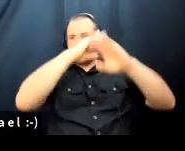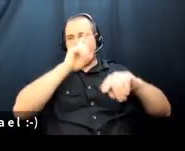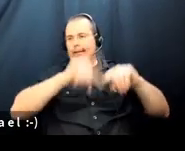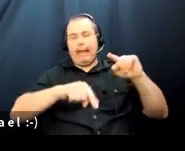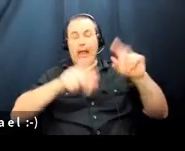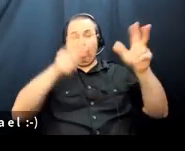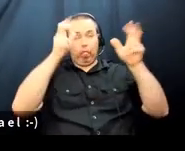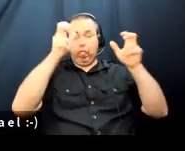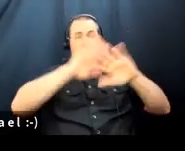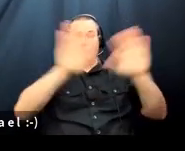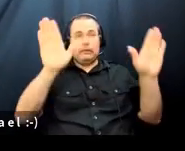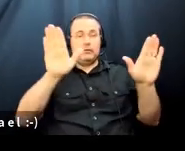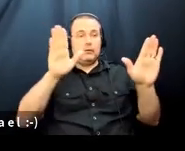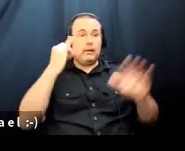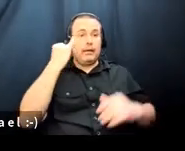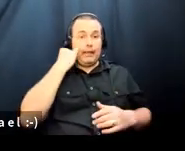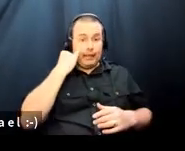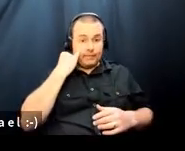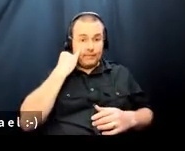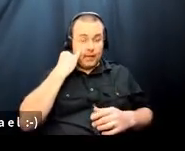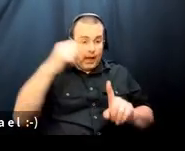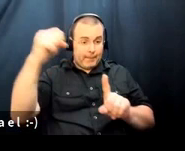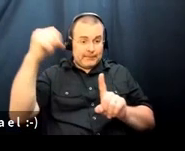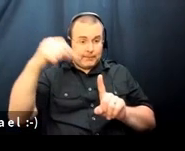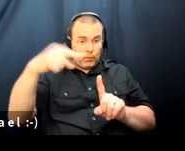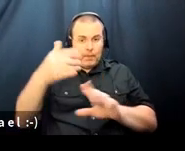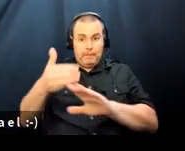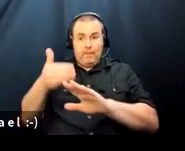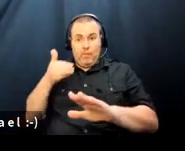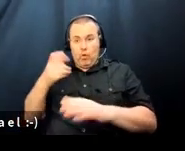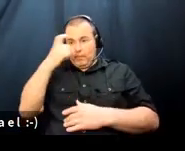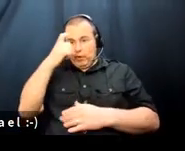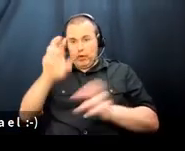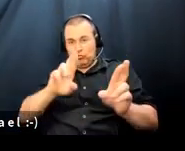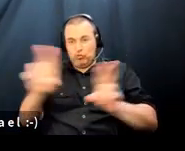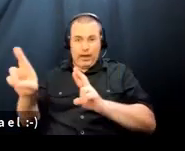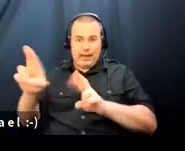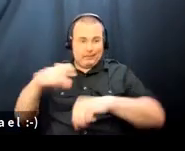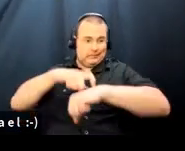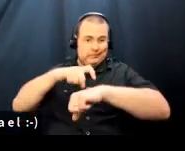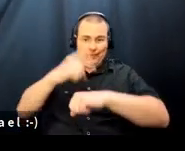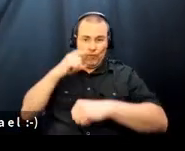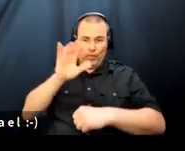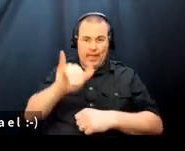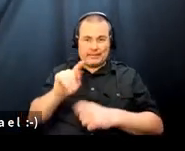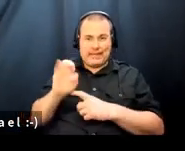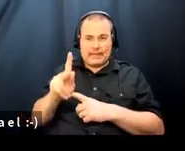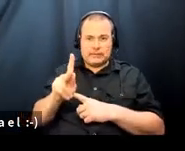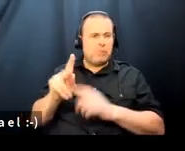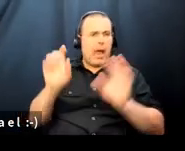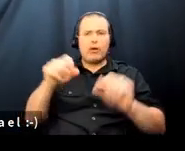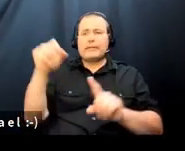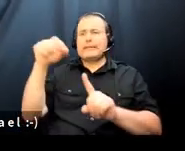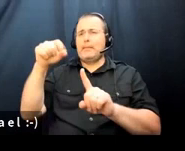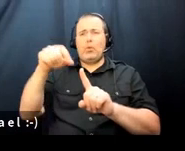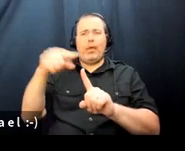I'm stimulating you before your brain is ready for that task developmentally, I can stimulate you all